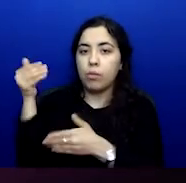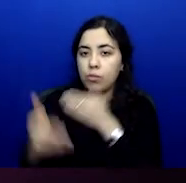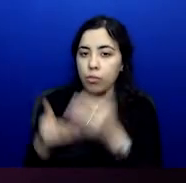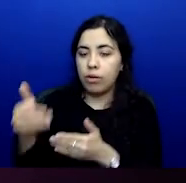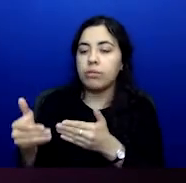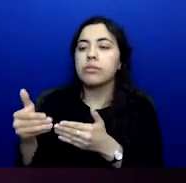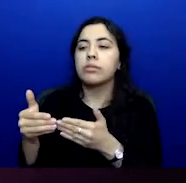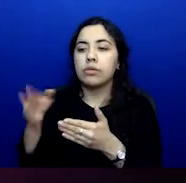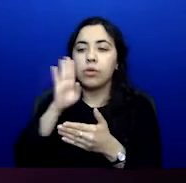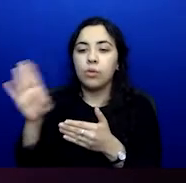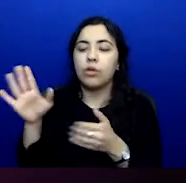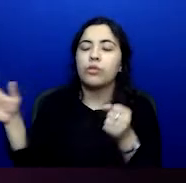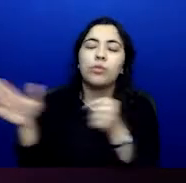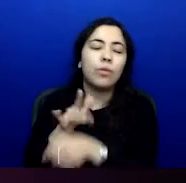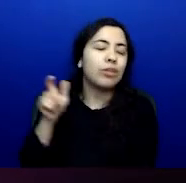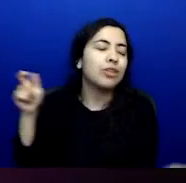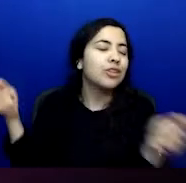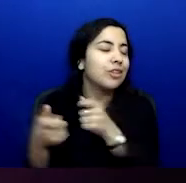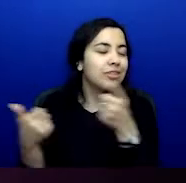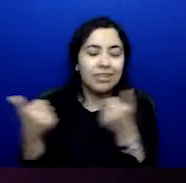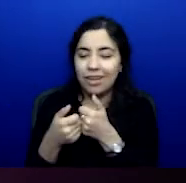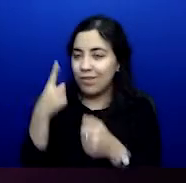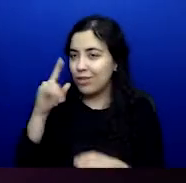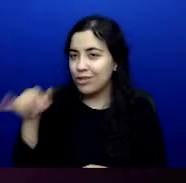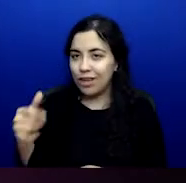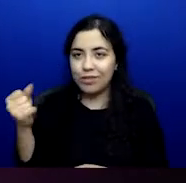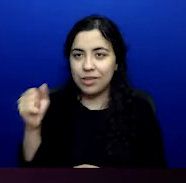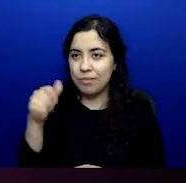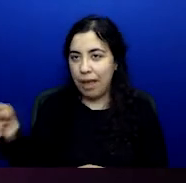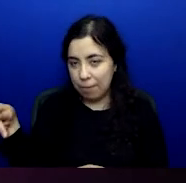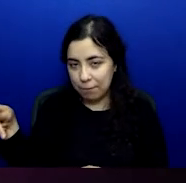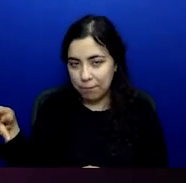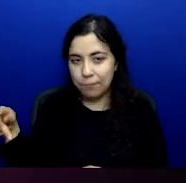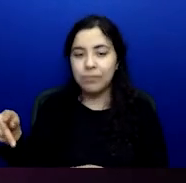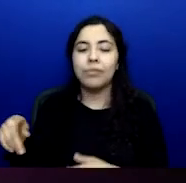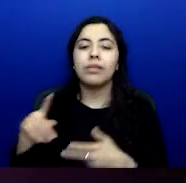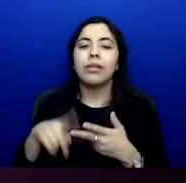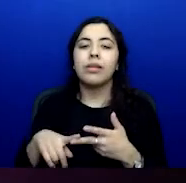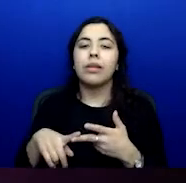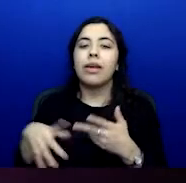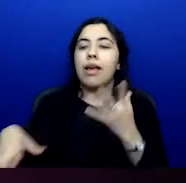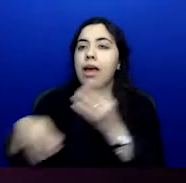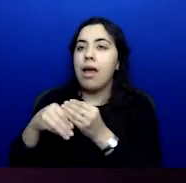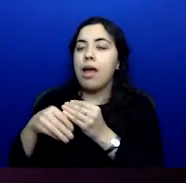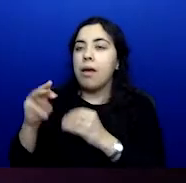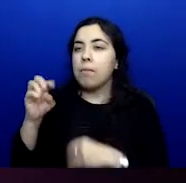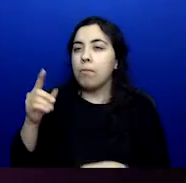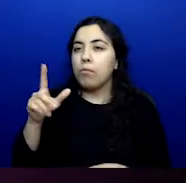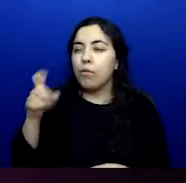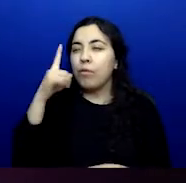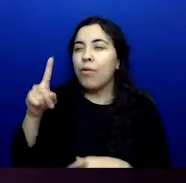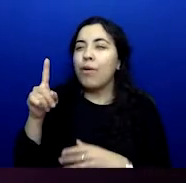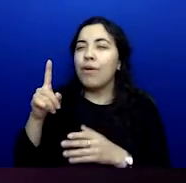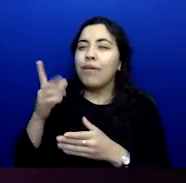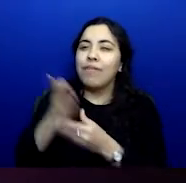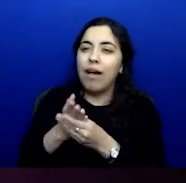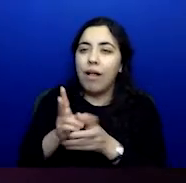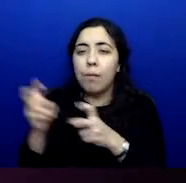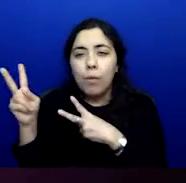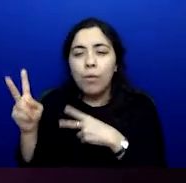feature that is going to totally change the game for JavaScript applications and add modules for things like file upload,